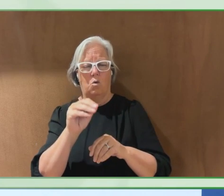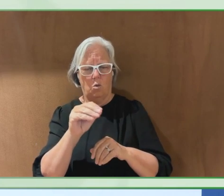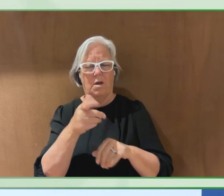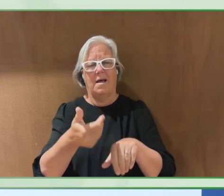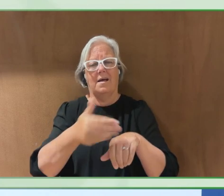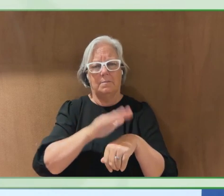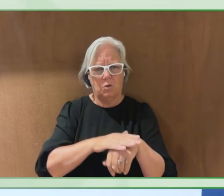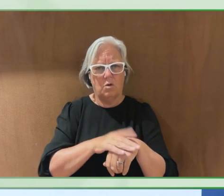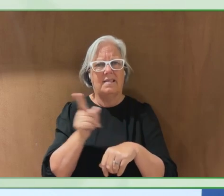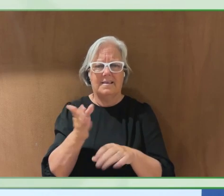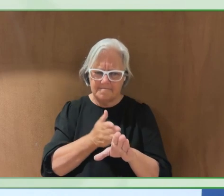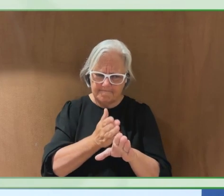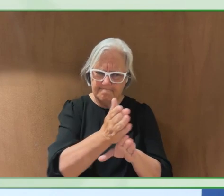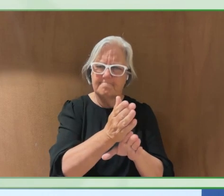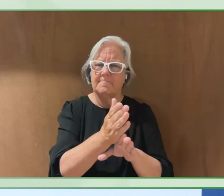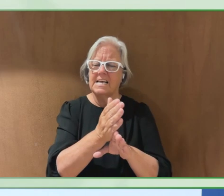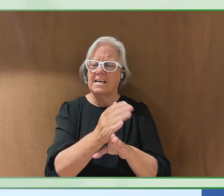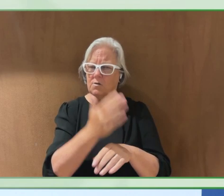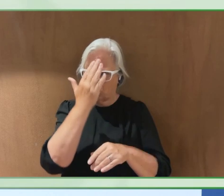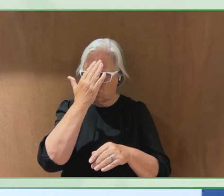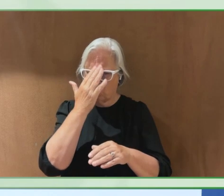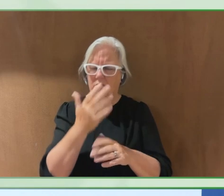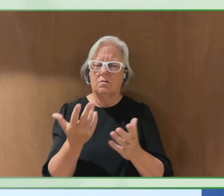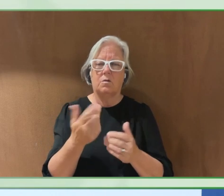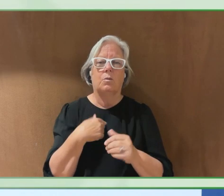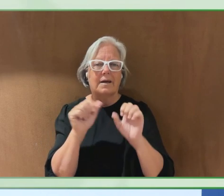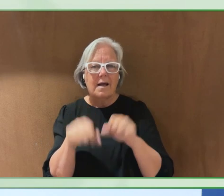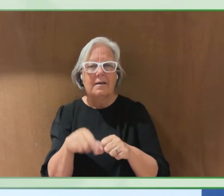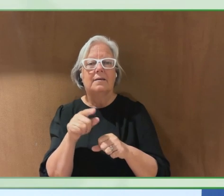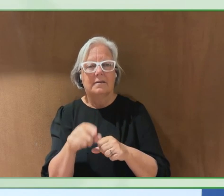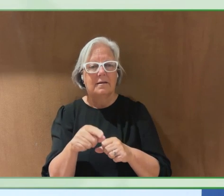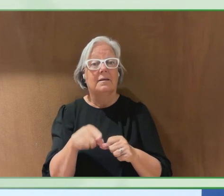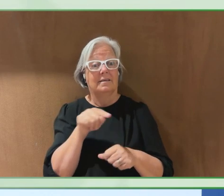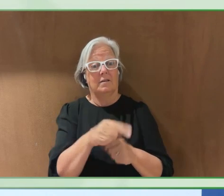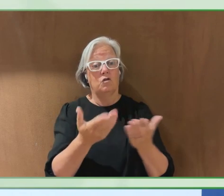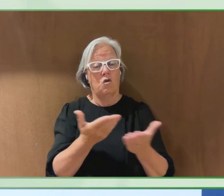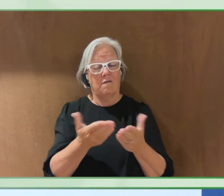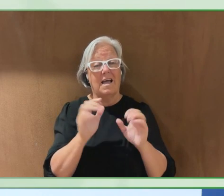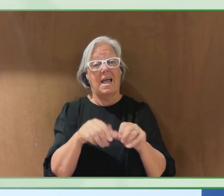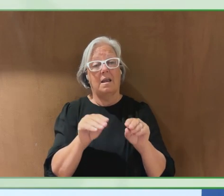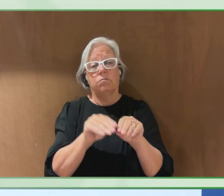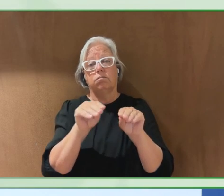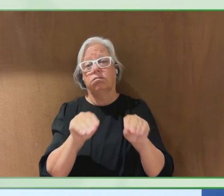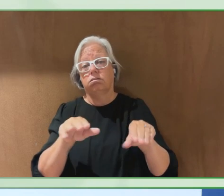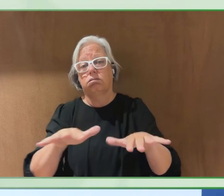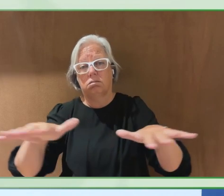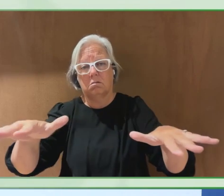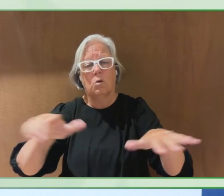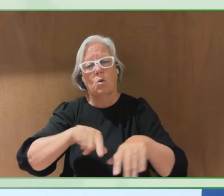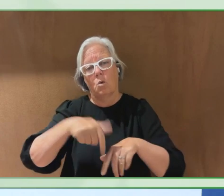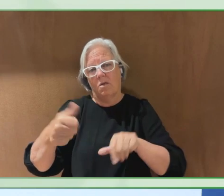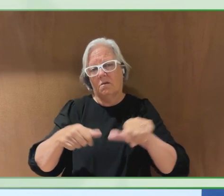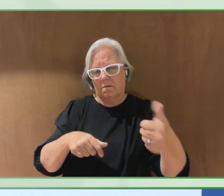professionals, and so we have potential to scaling our services. And of course, the first very